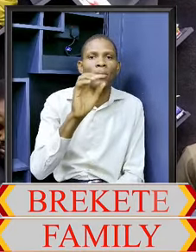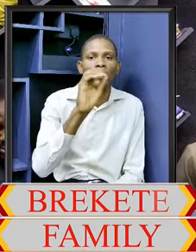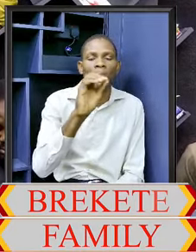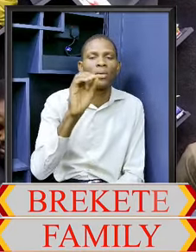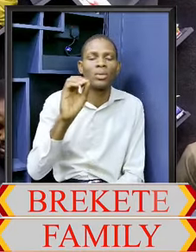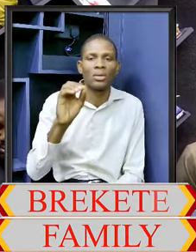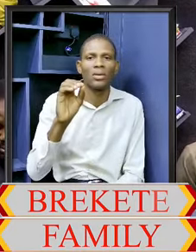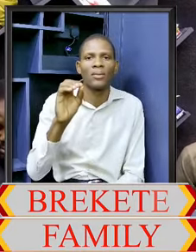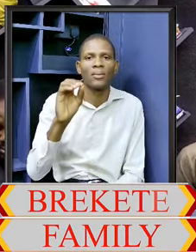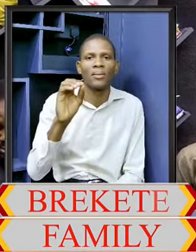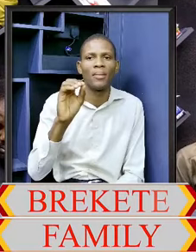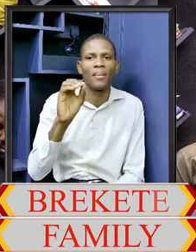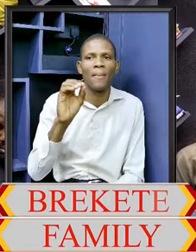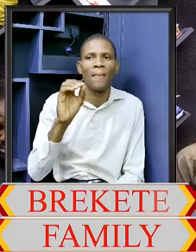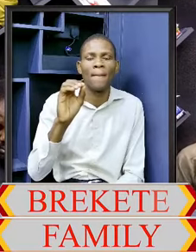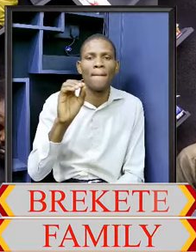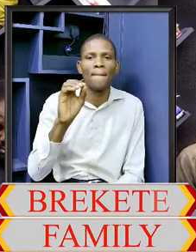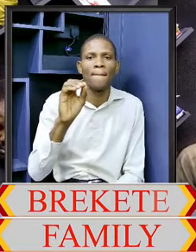00